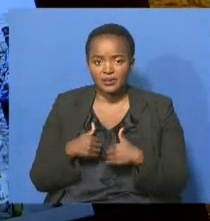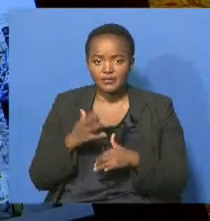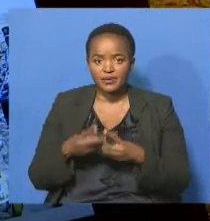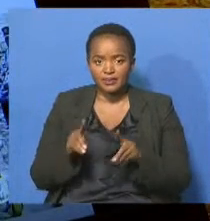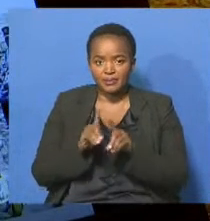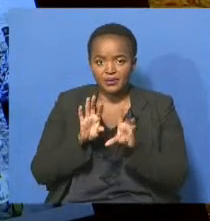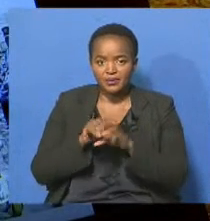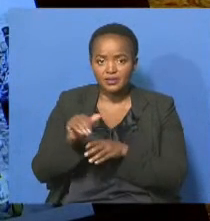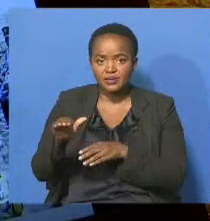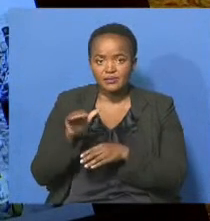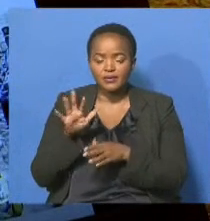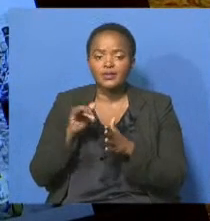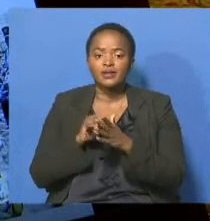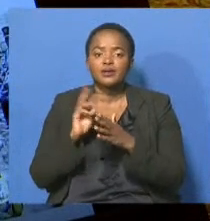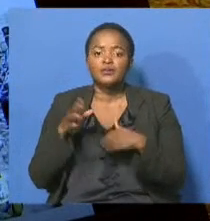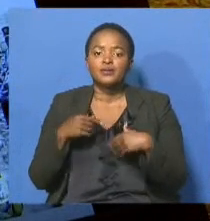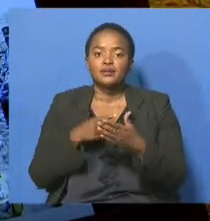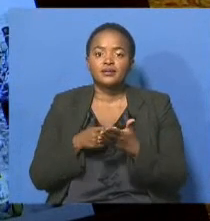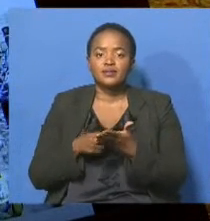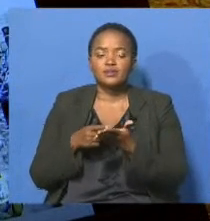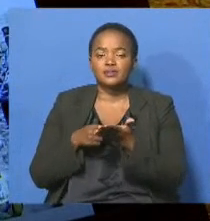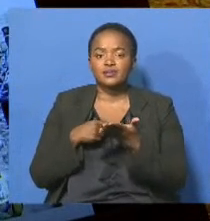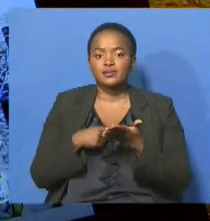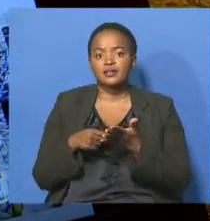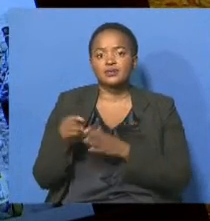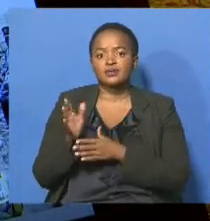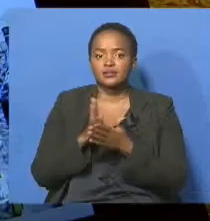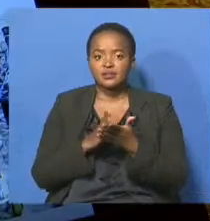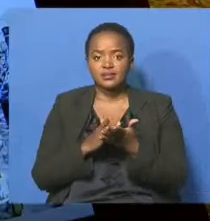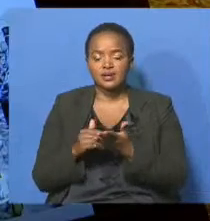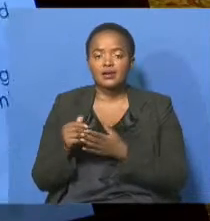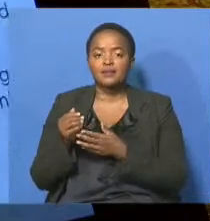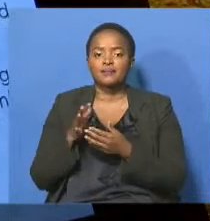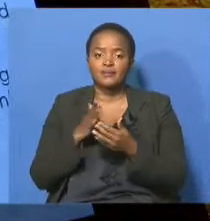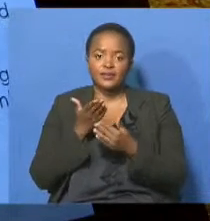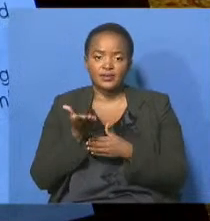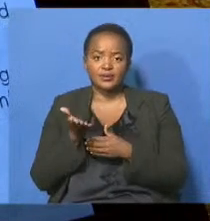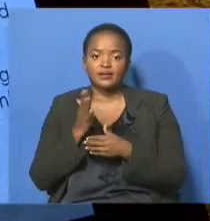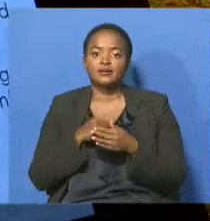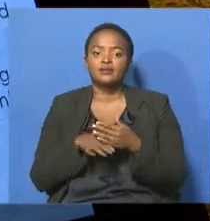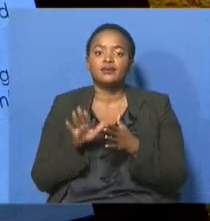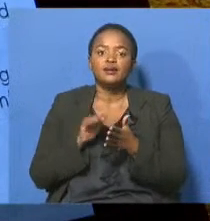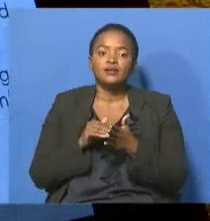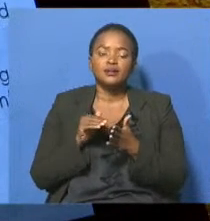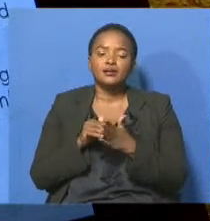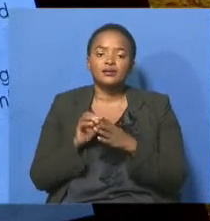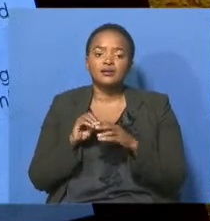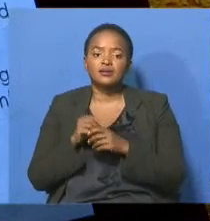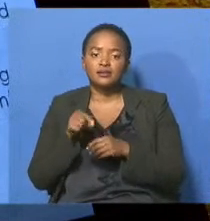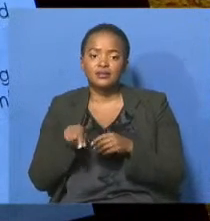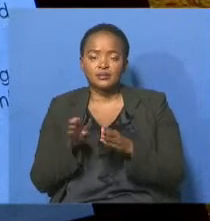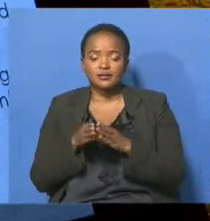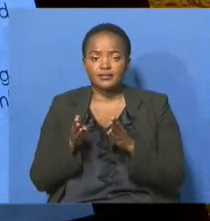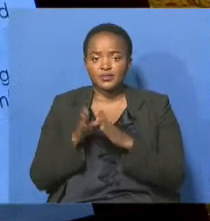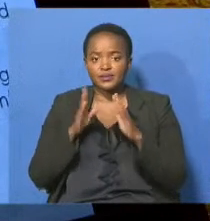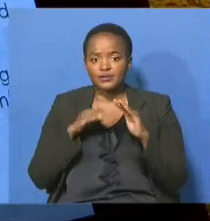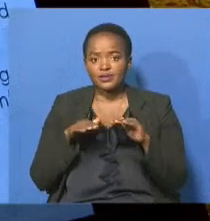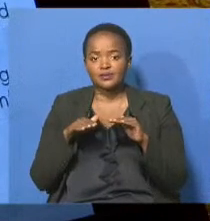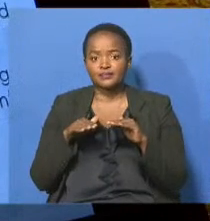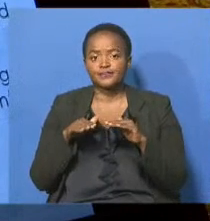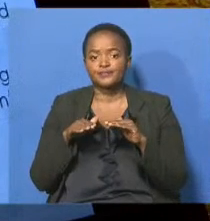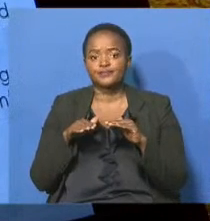Zimbabwe, and we are going to discuss just a couple of them in our discussion this afternoon.